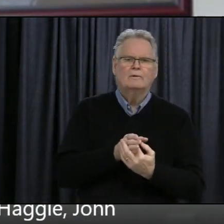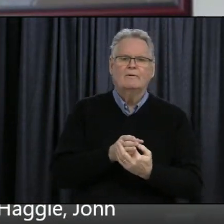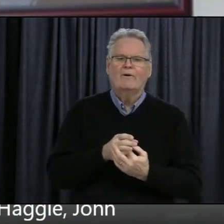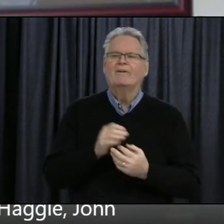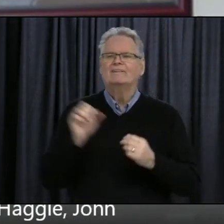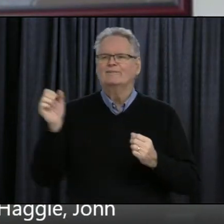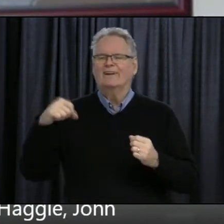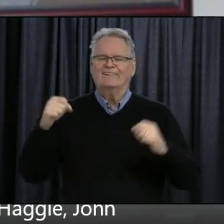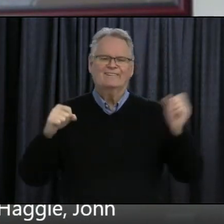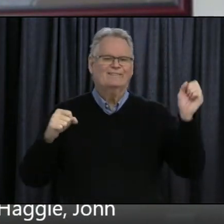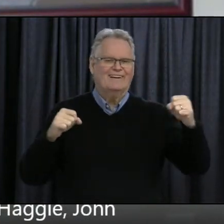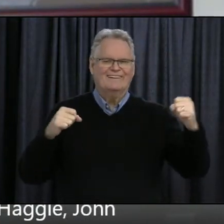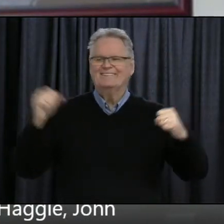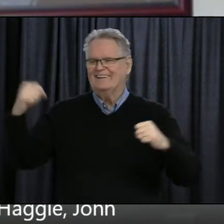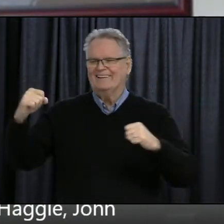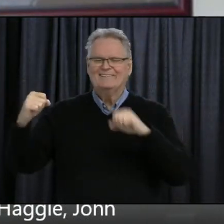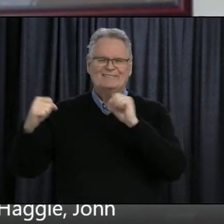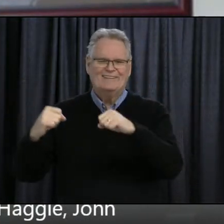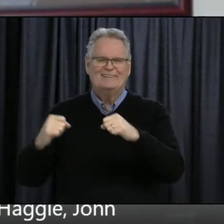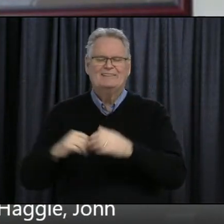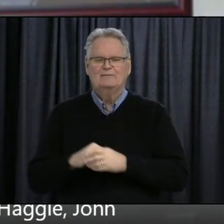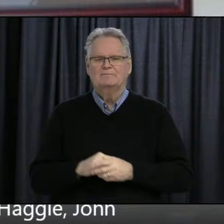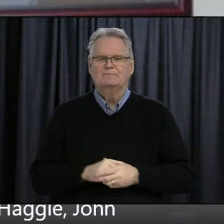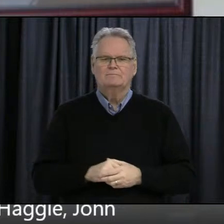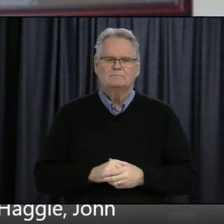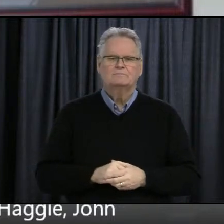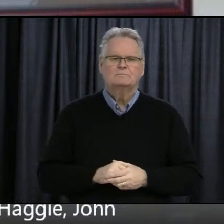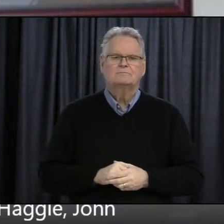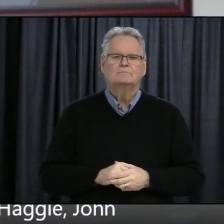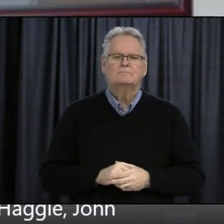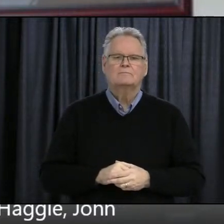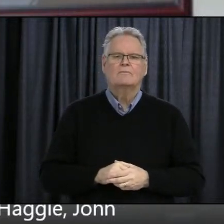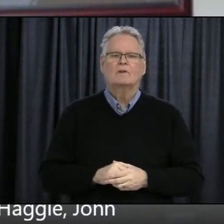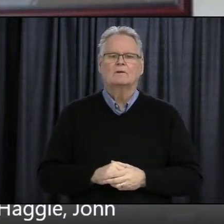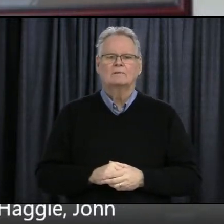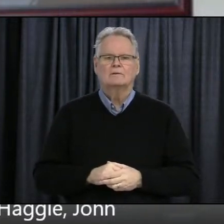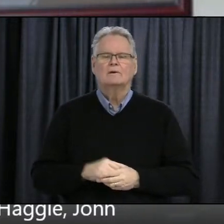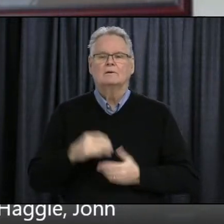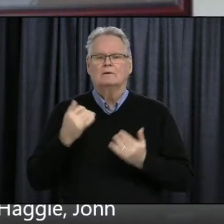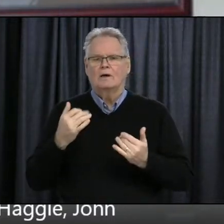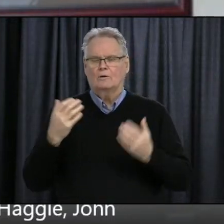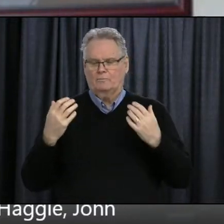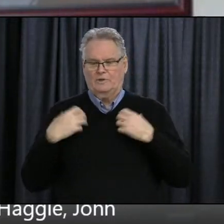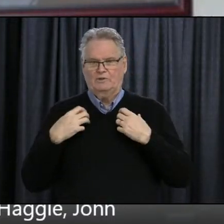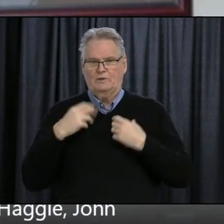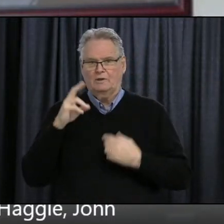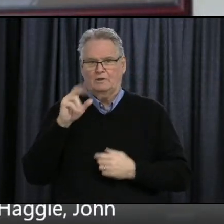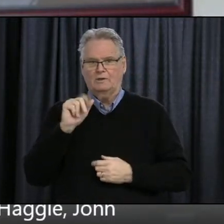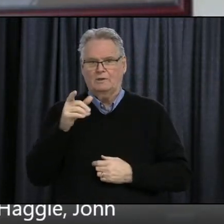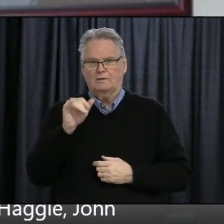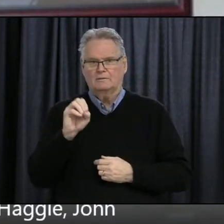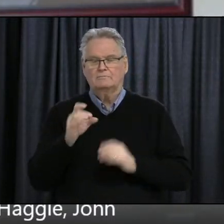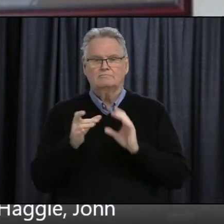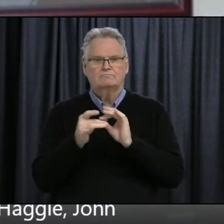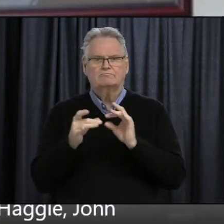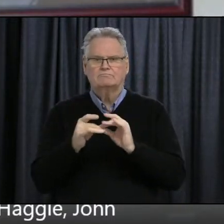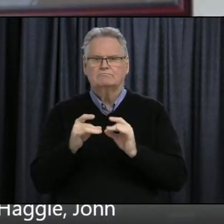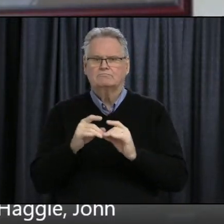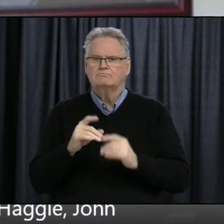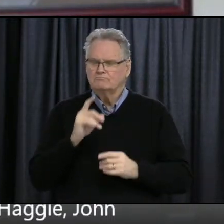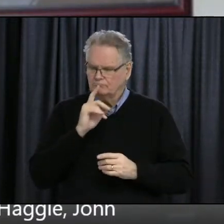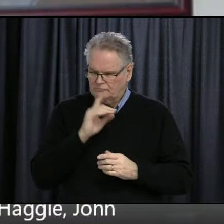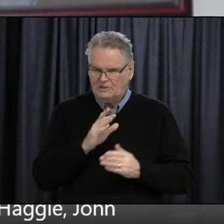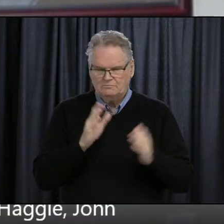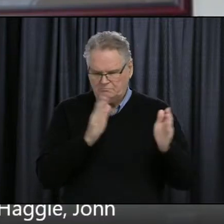Minister. No, I mean, there are arrangements to do that. I think one of our challenges is that machine